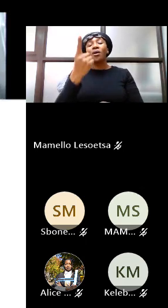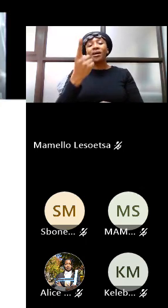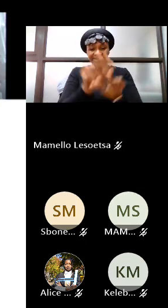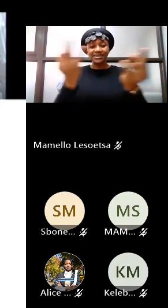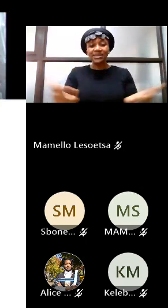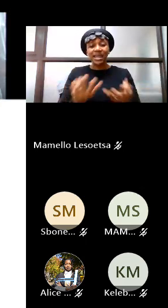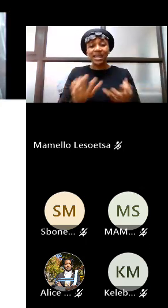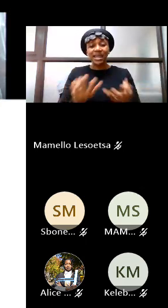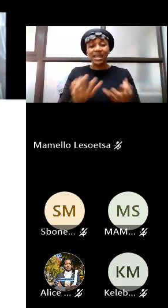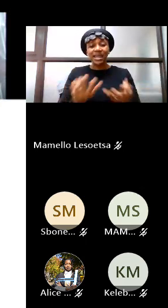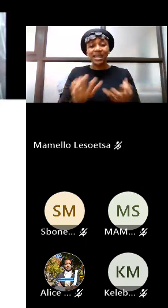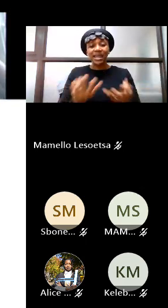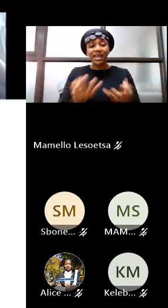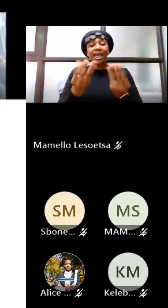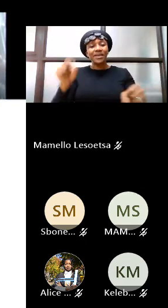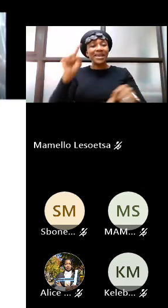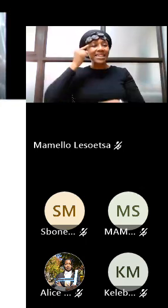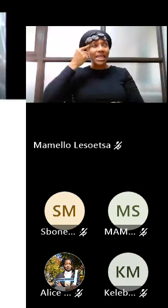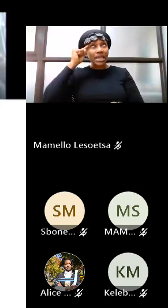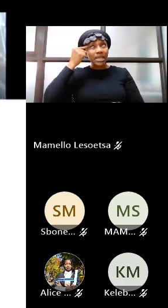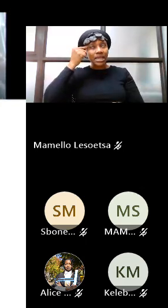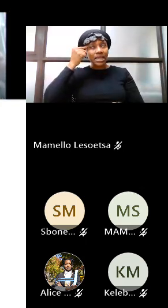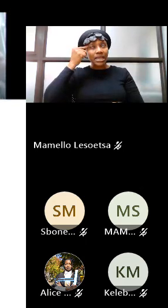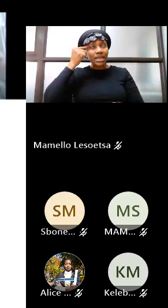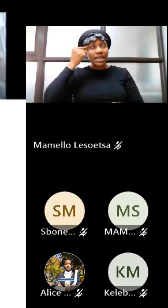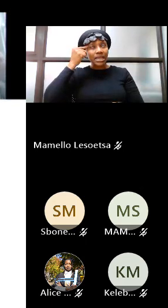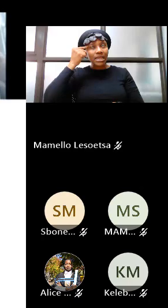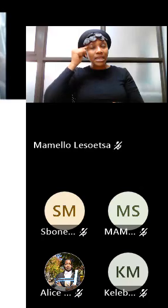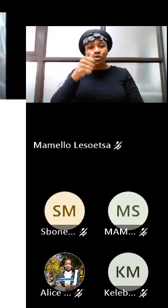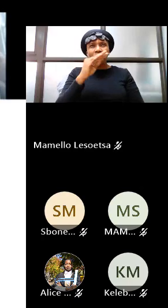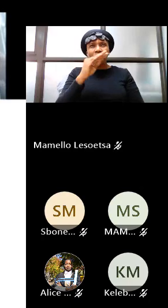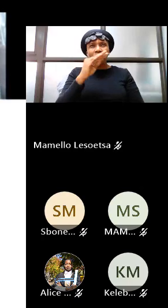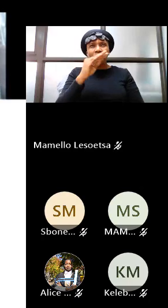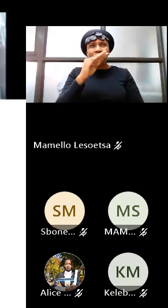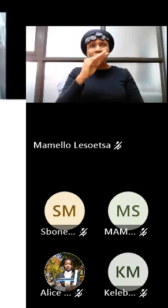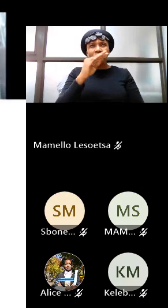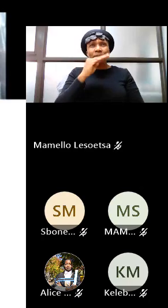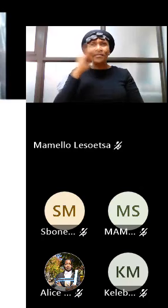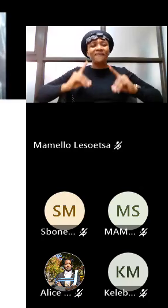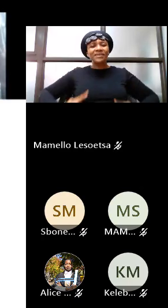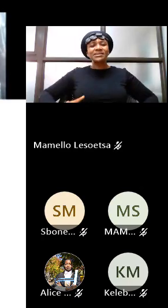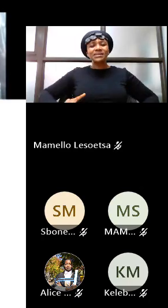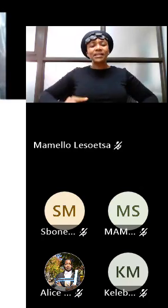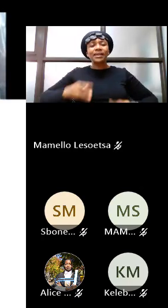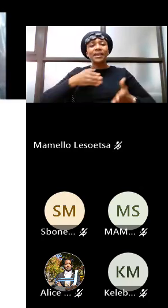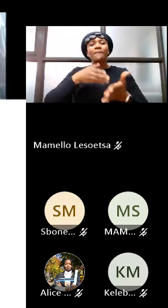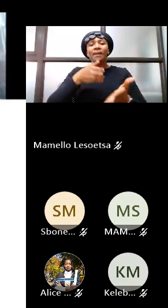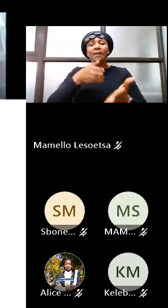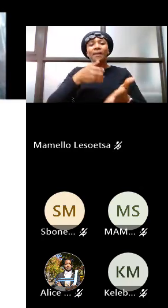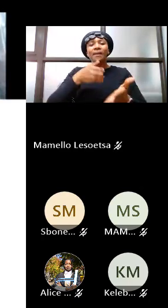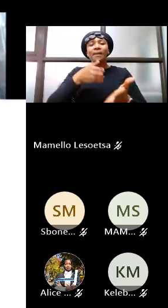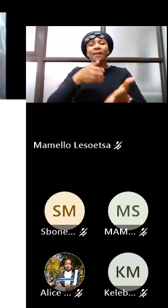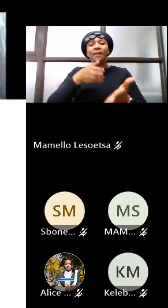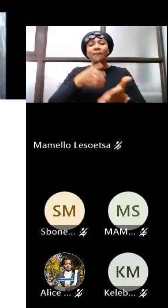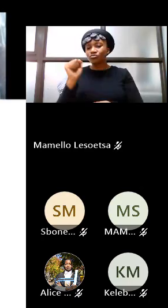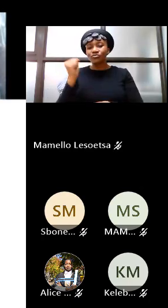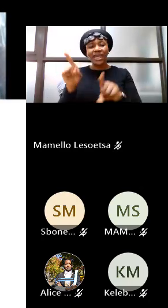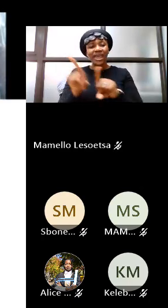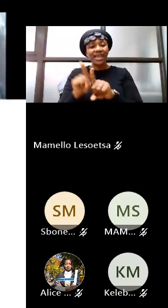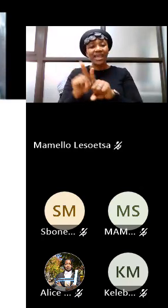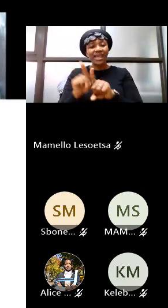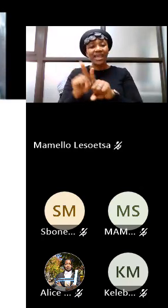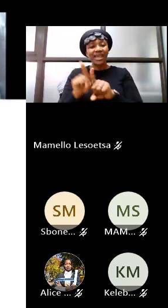a systemic thinking that you do not have physical impairment as such alone, or being only